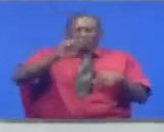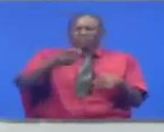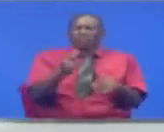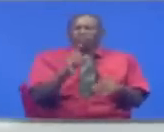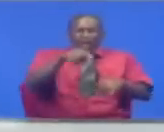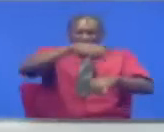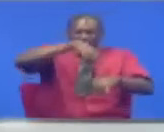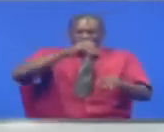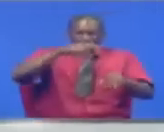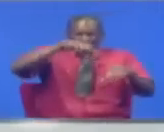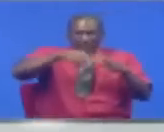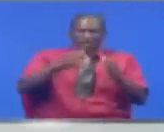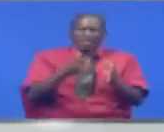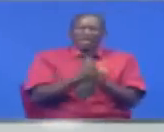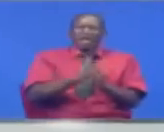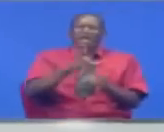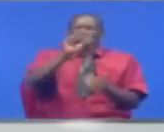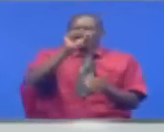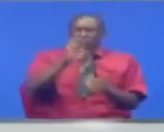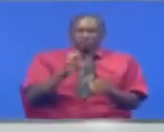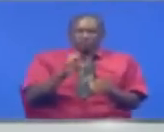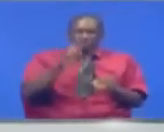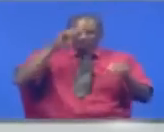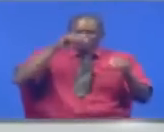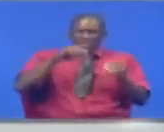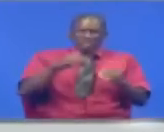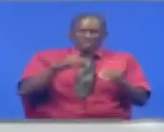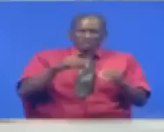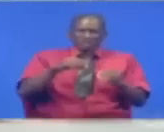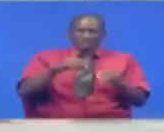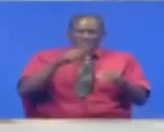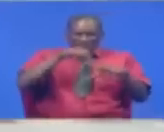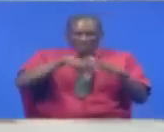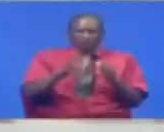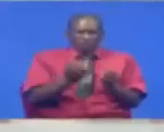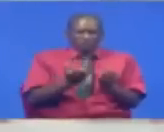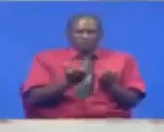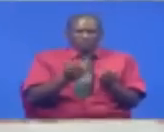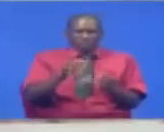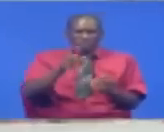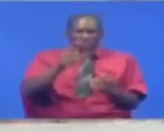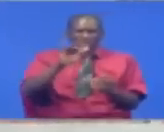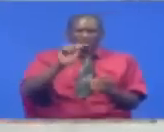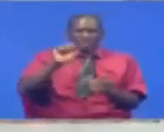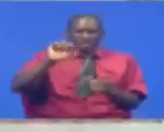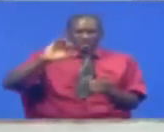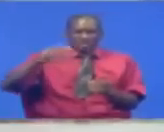Ruth Munyi tells us she took a ride on one. Nabi Ruth.